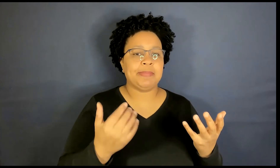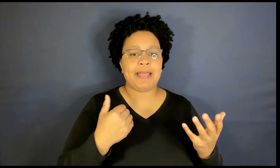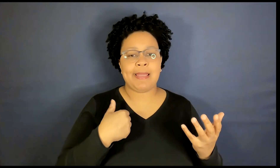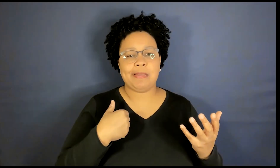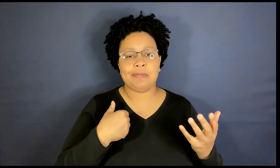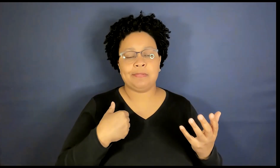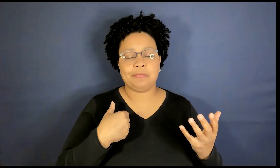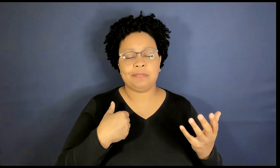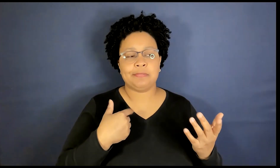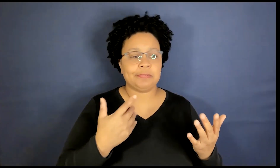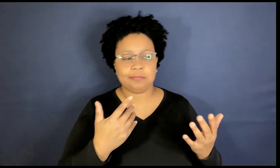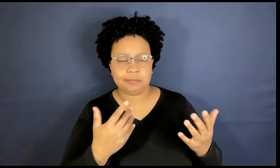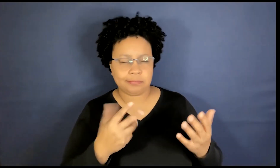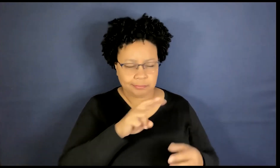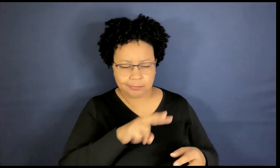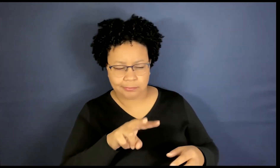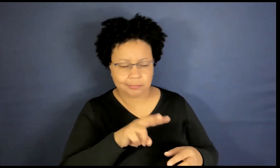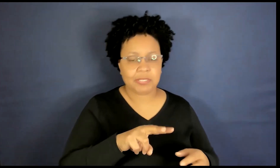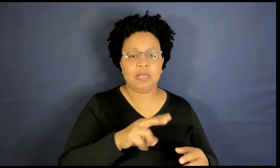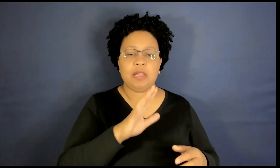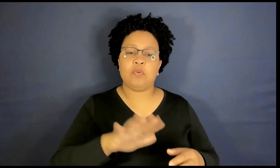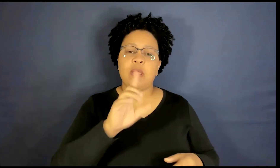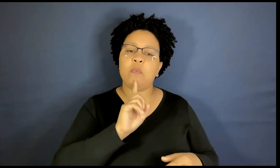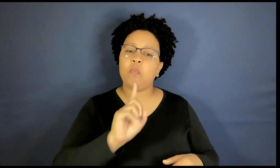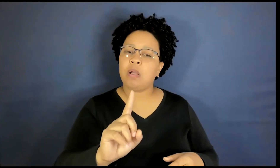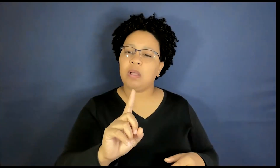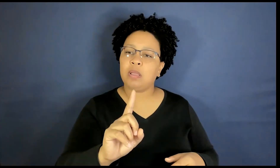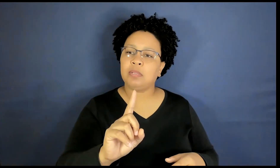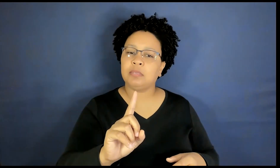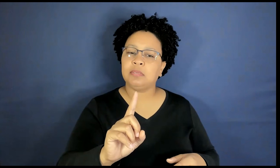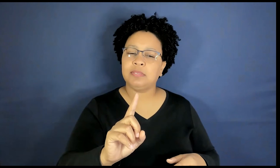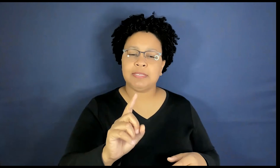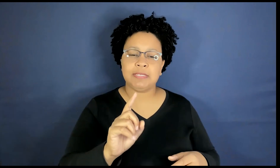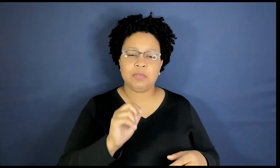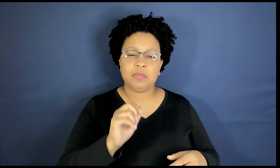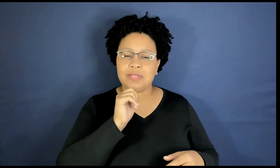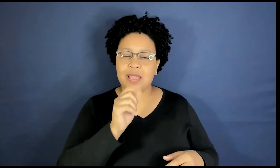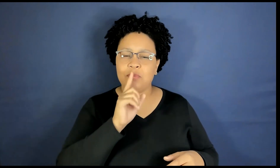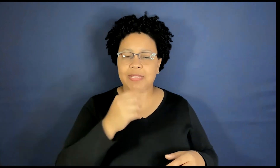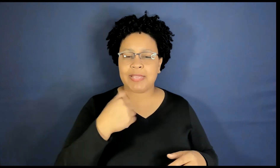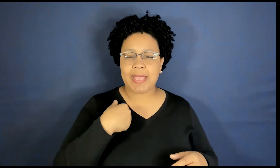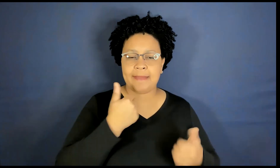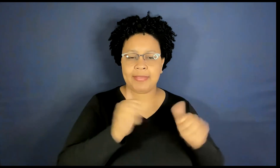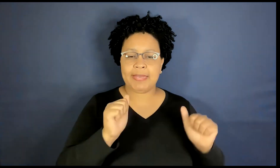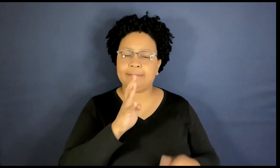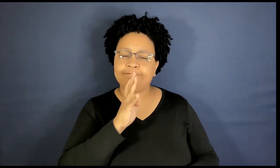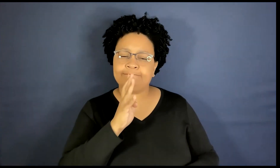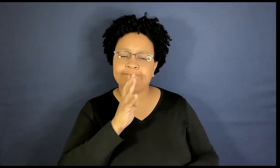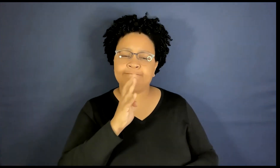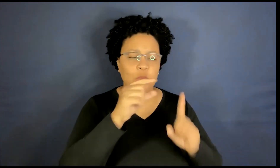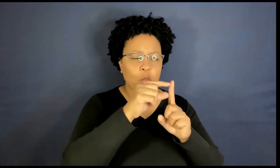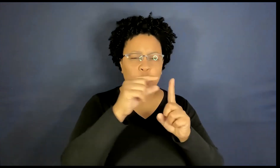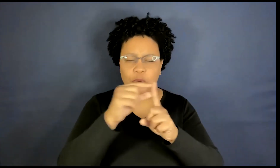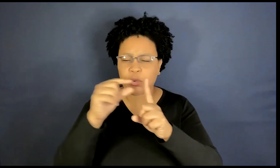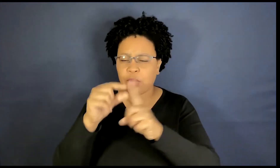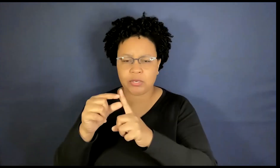delayed speech. And so by one, he still didn't quite have words. And I remember talking to a neighbor who